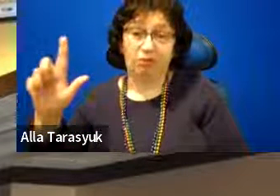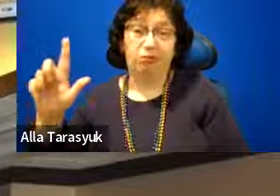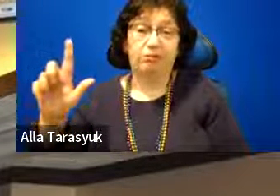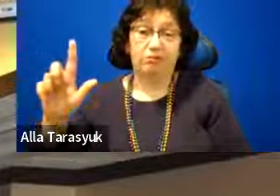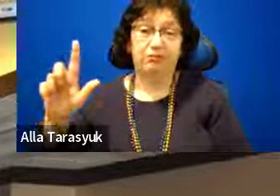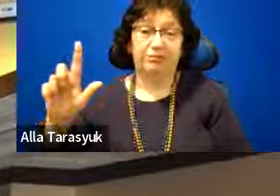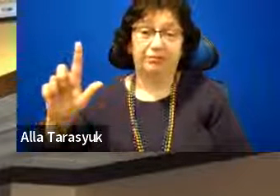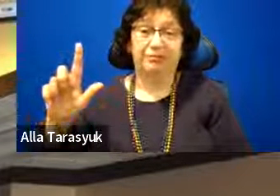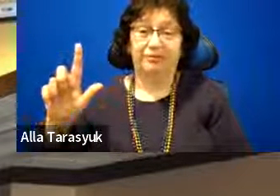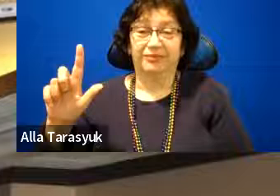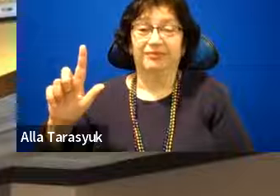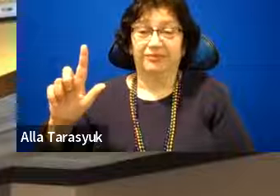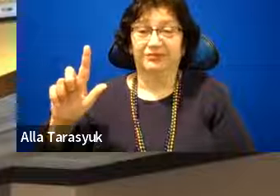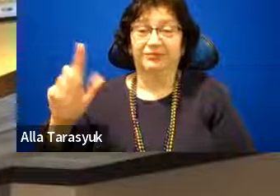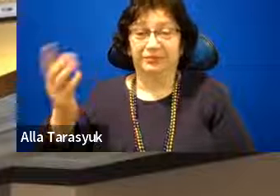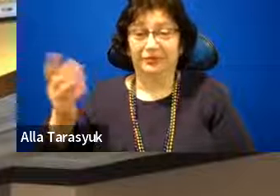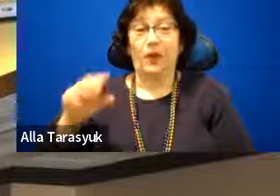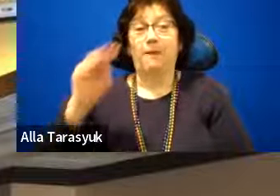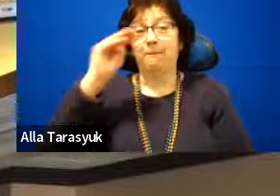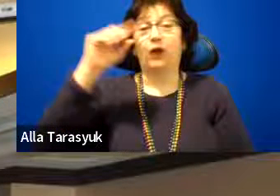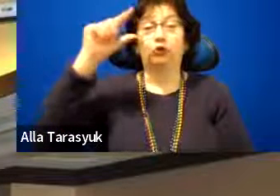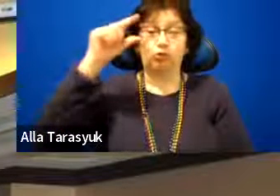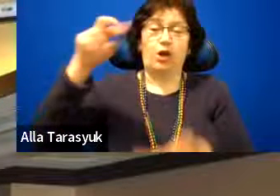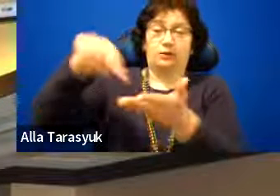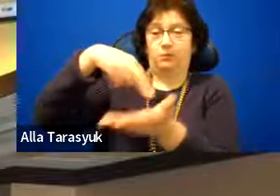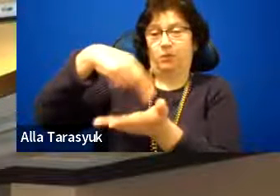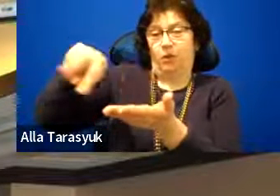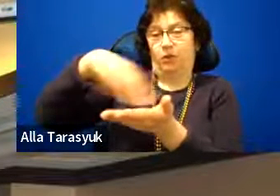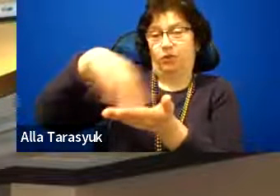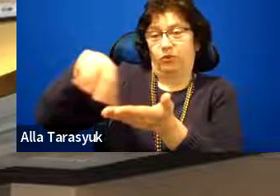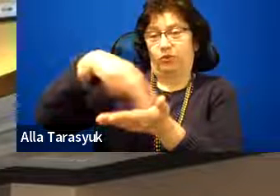first, or you can also do Mardi Gras and then spell ball,